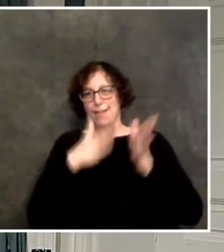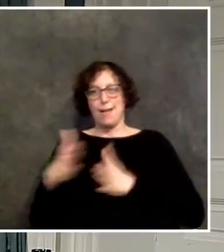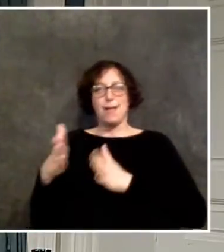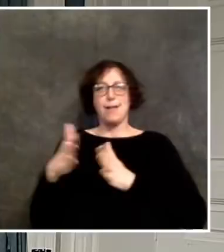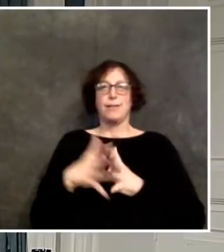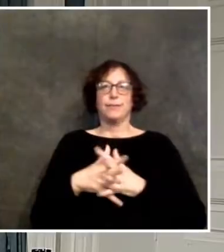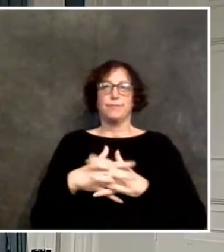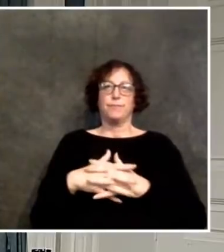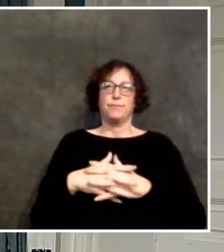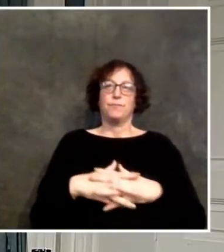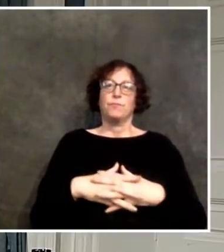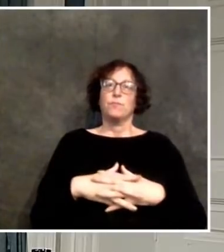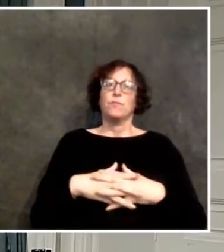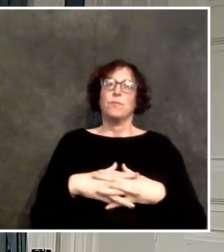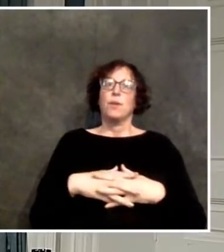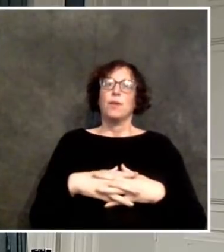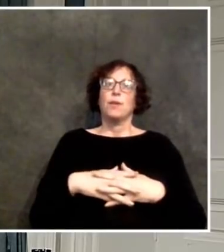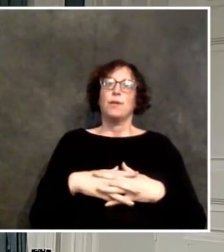WNYC.